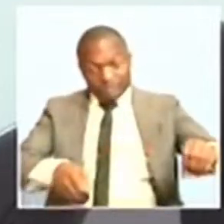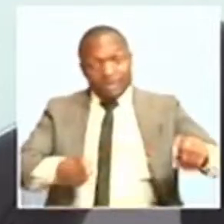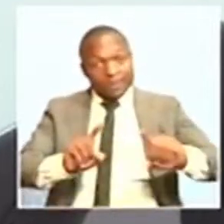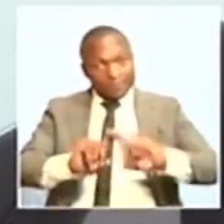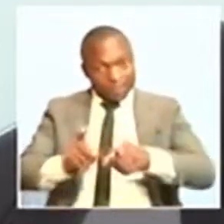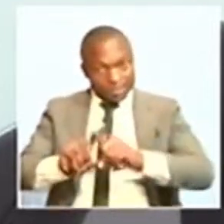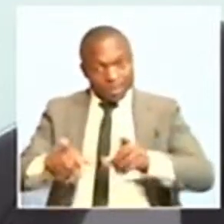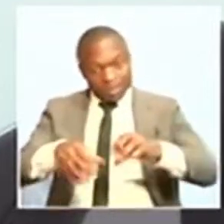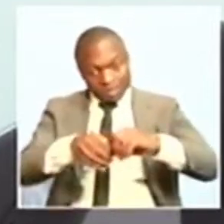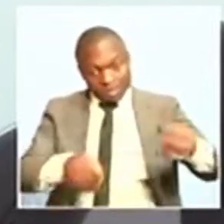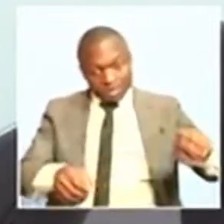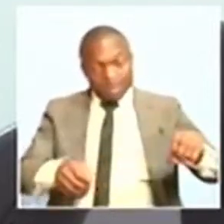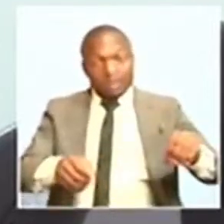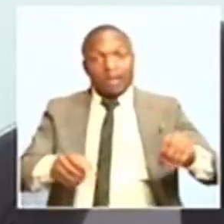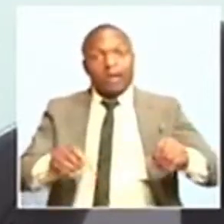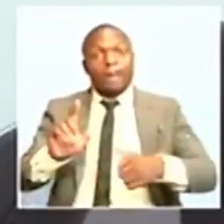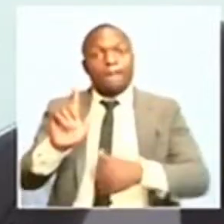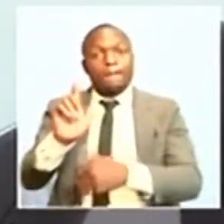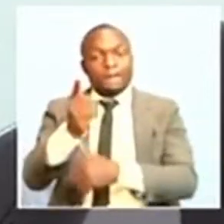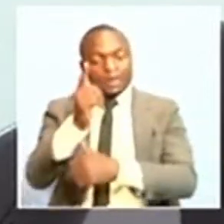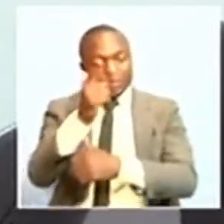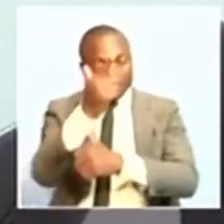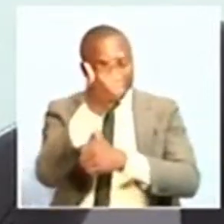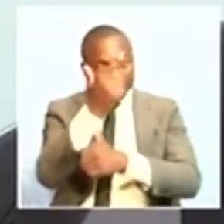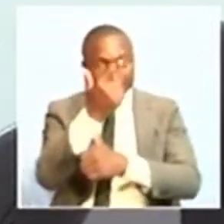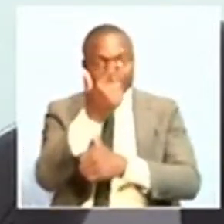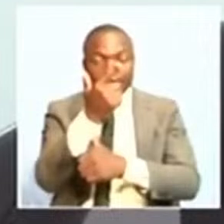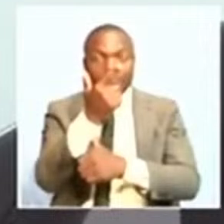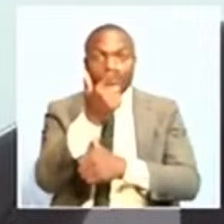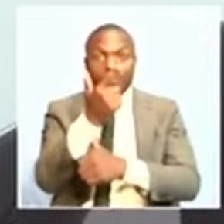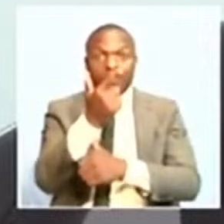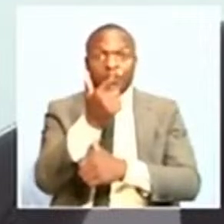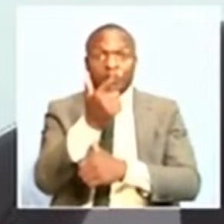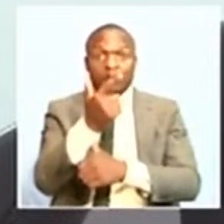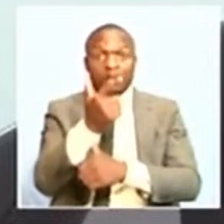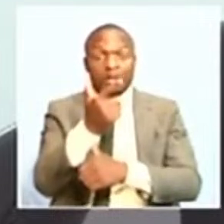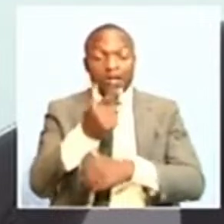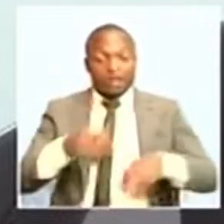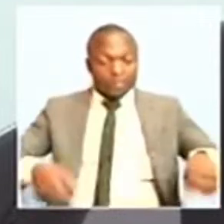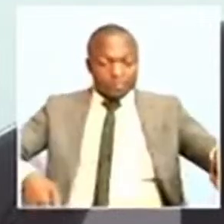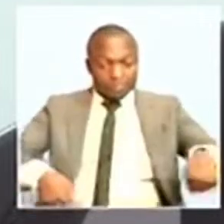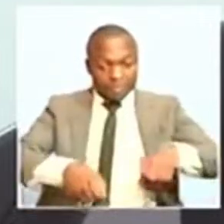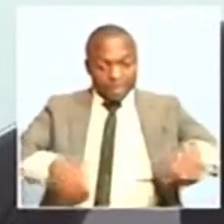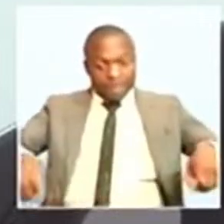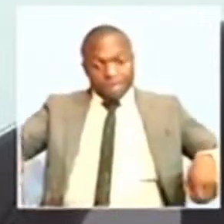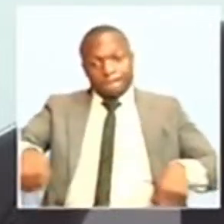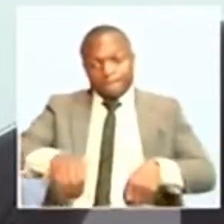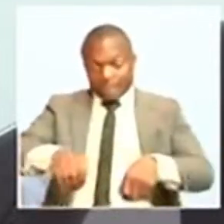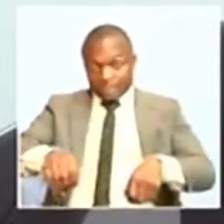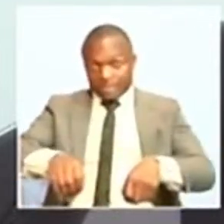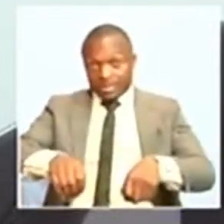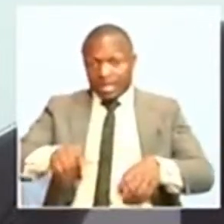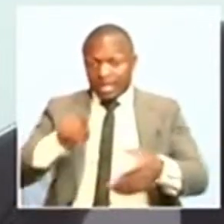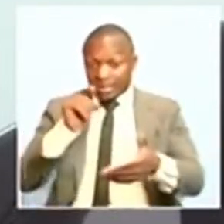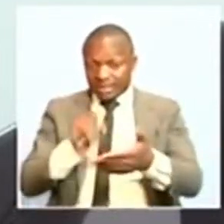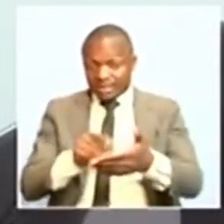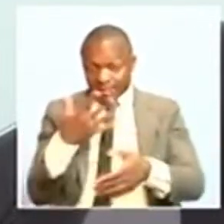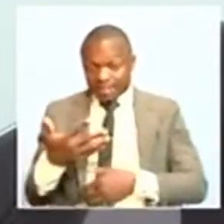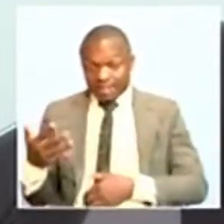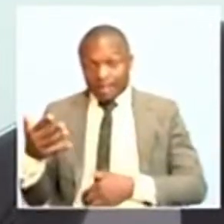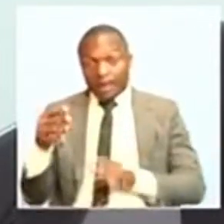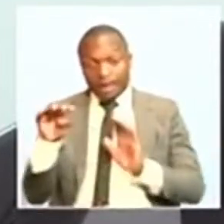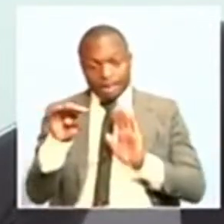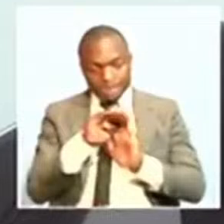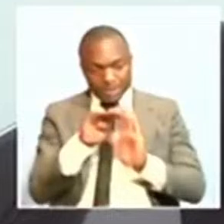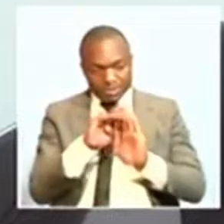pipes are used for irrigation, plumbing, and also in laboratories. But what you may wish to note is that these items that are listed in Table